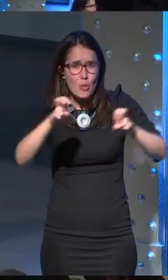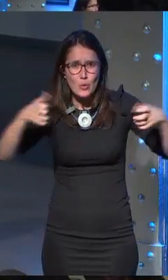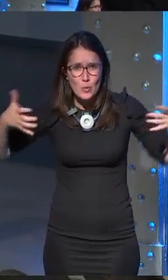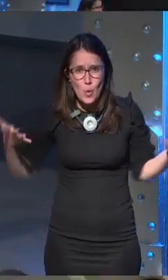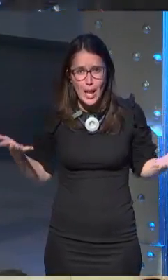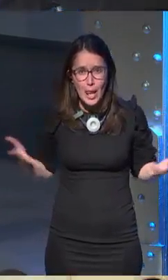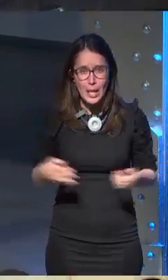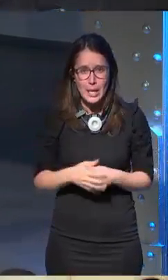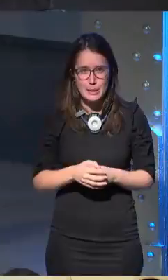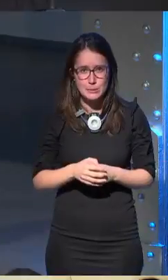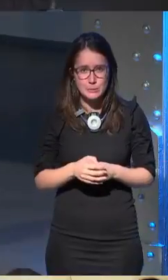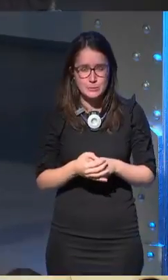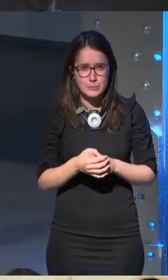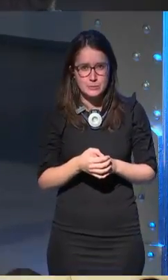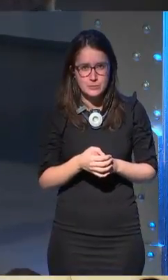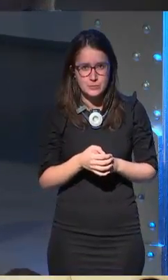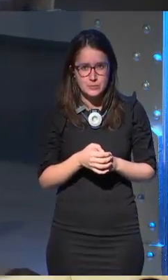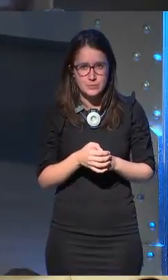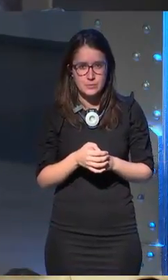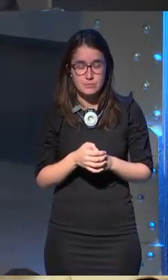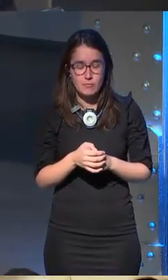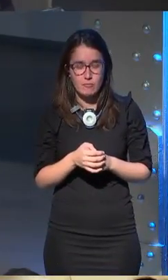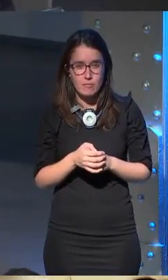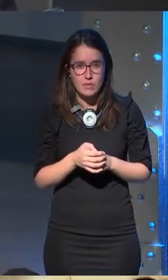How was the conversation? What do you tell each other?